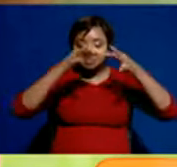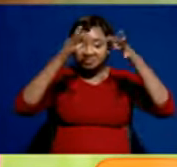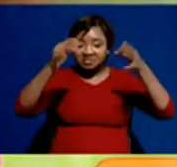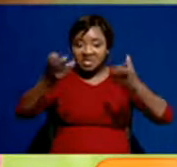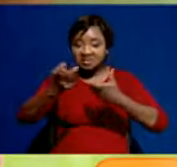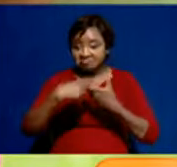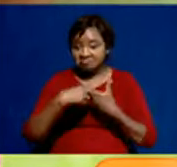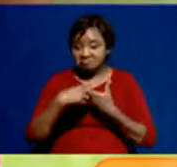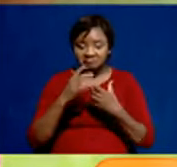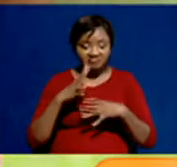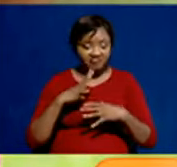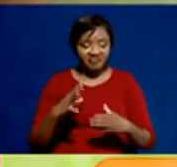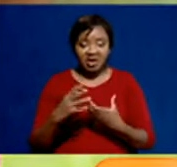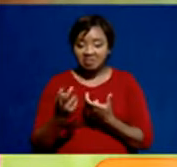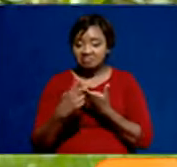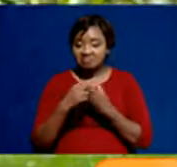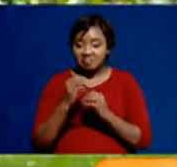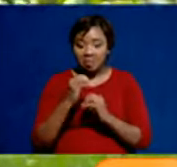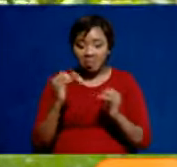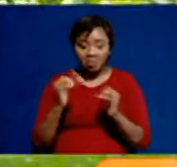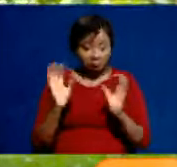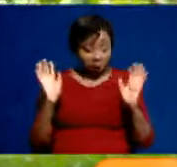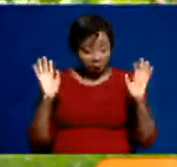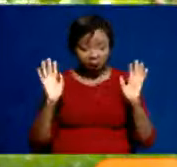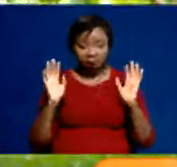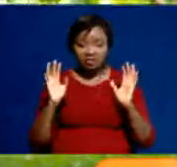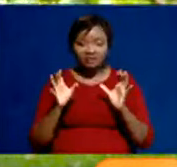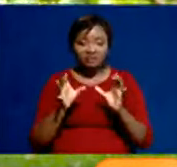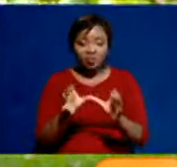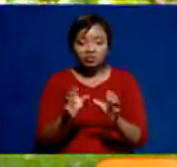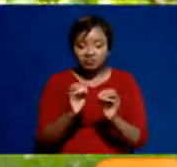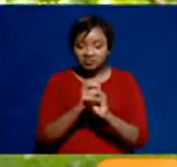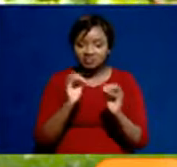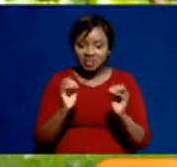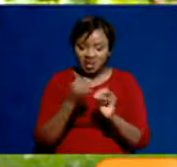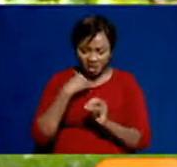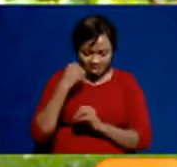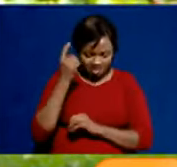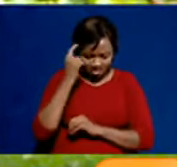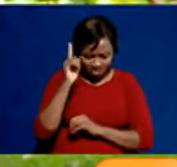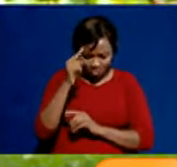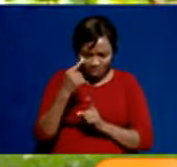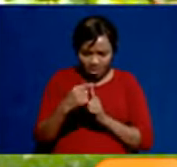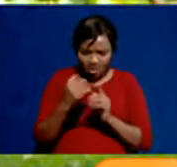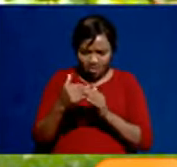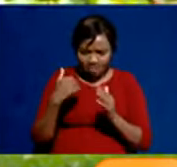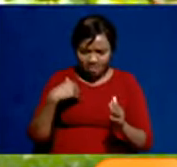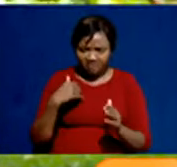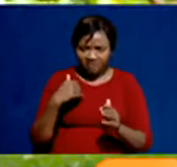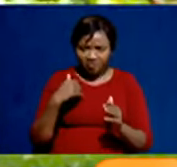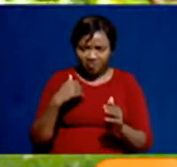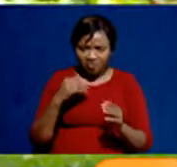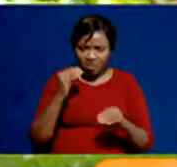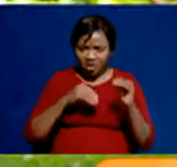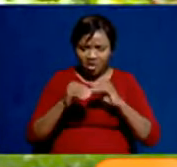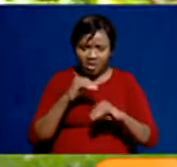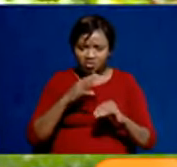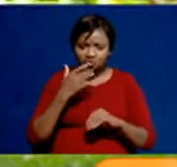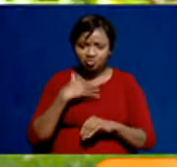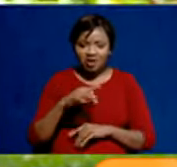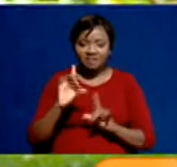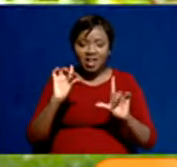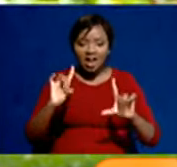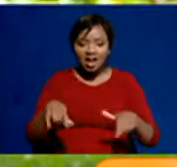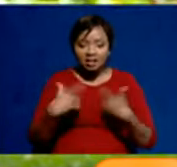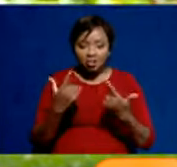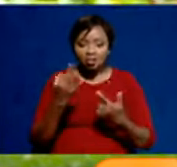pressure. You know, I'm asking this because before the election, I think a year before the election, you had spoken about Limuru 3 declaration. Yeah. That